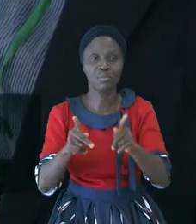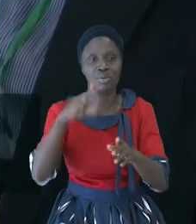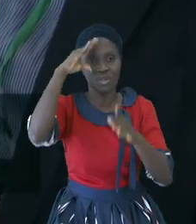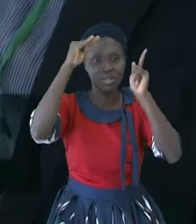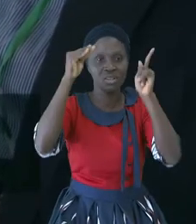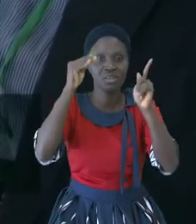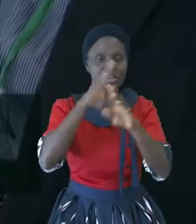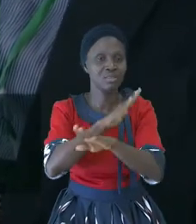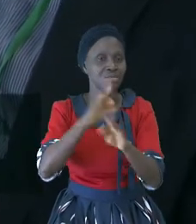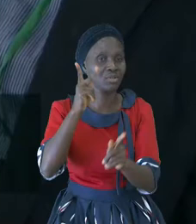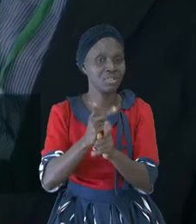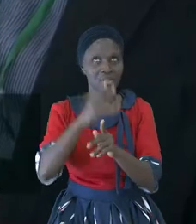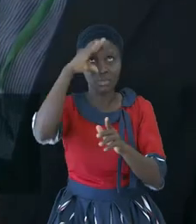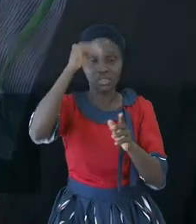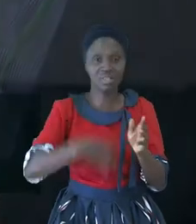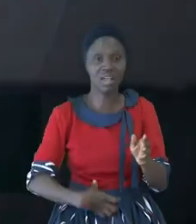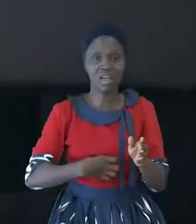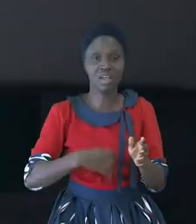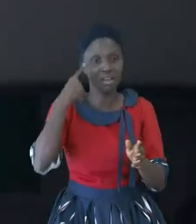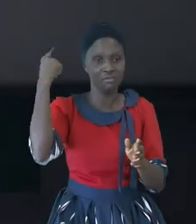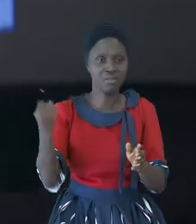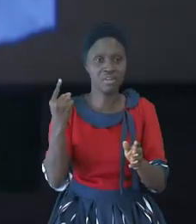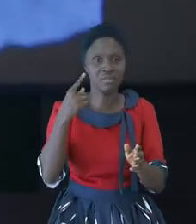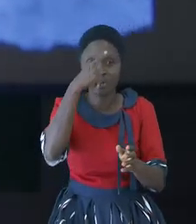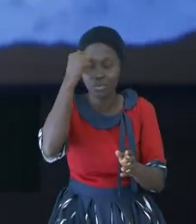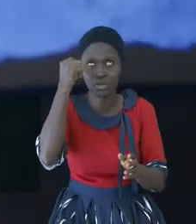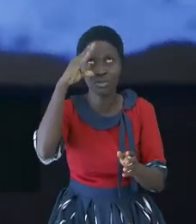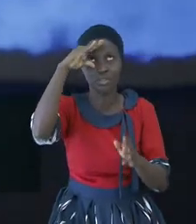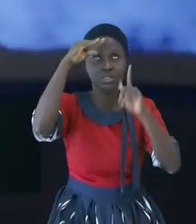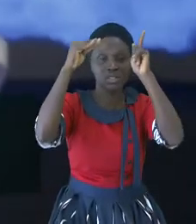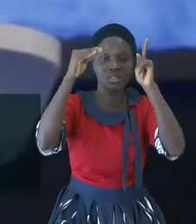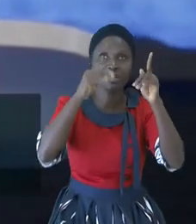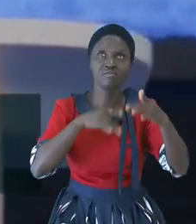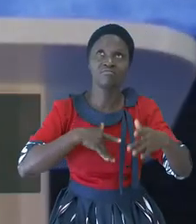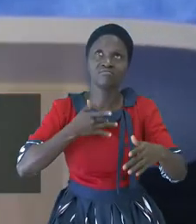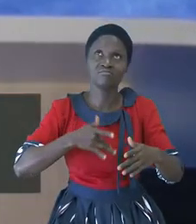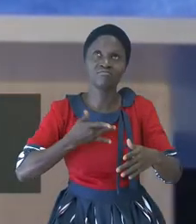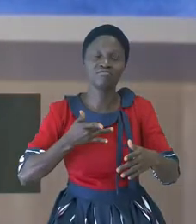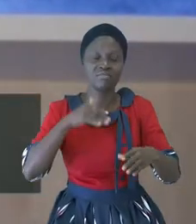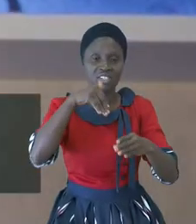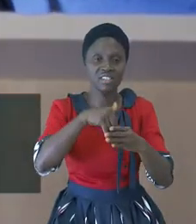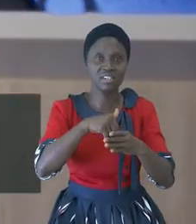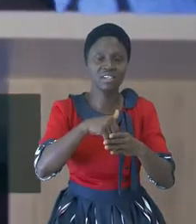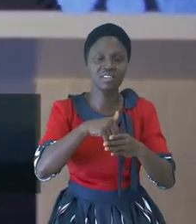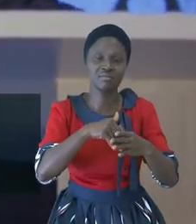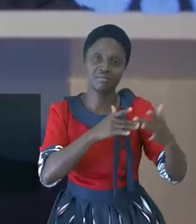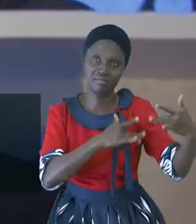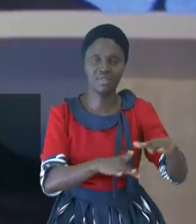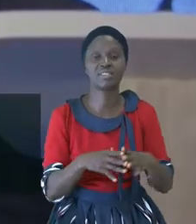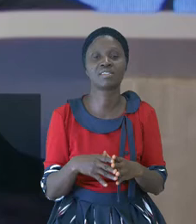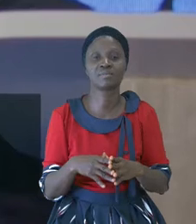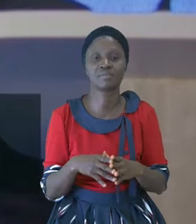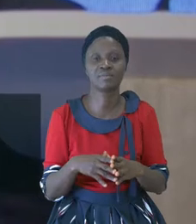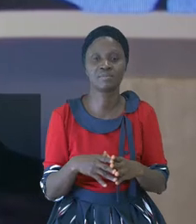anger forever, because he delighteth in mercy. He delighteth in mercy. Come